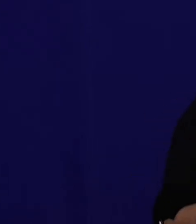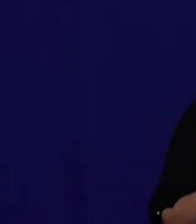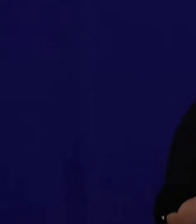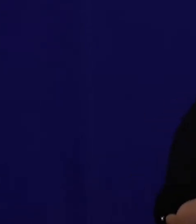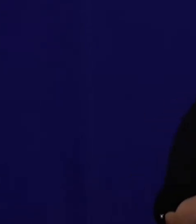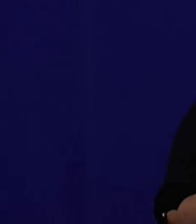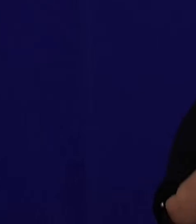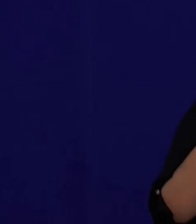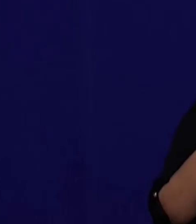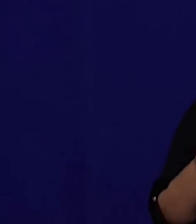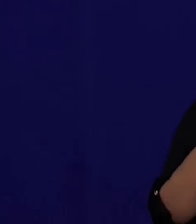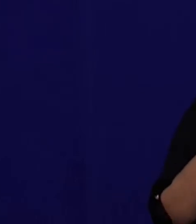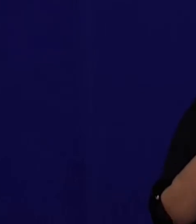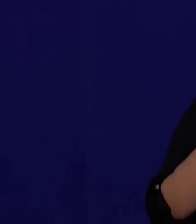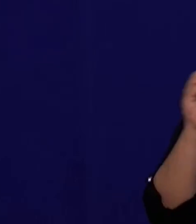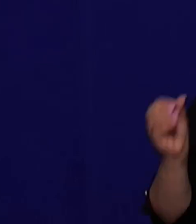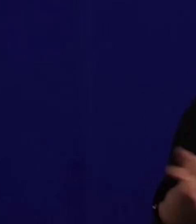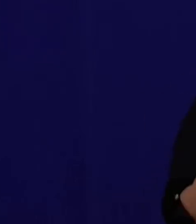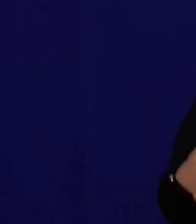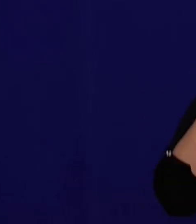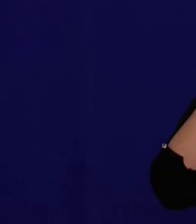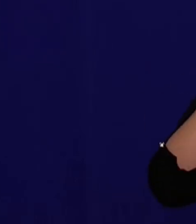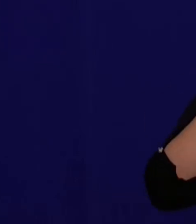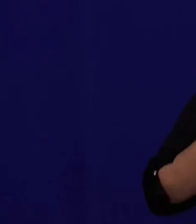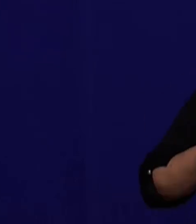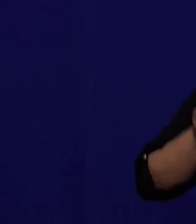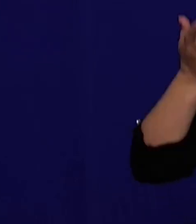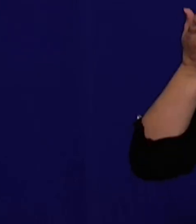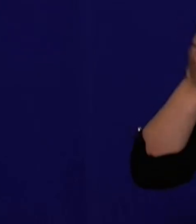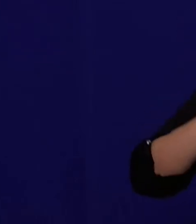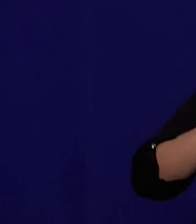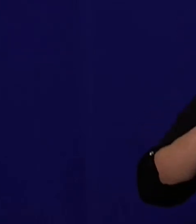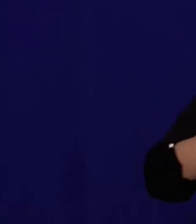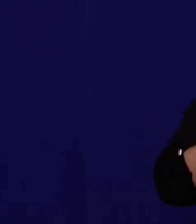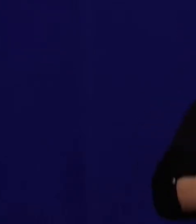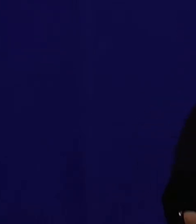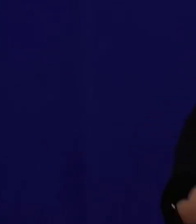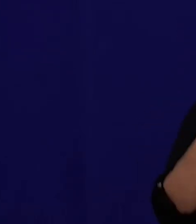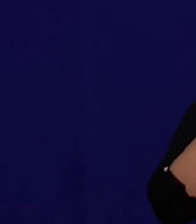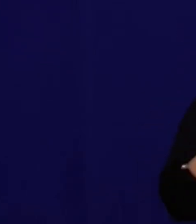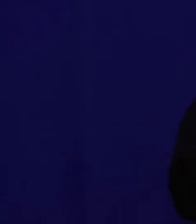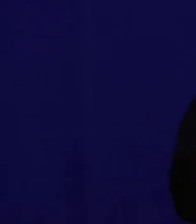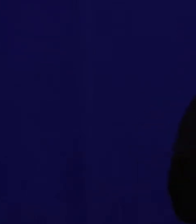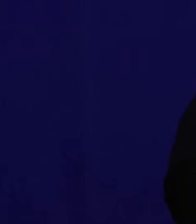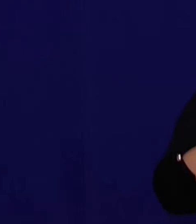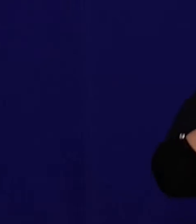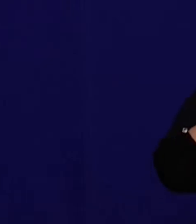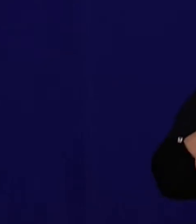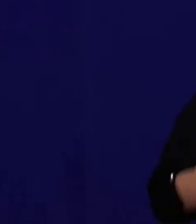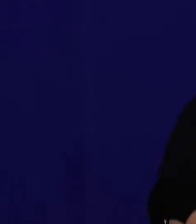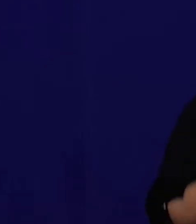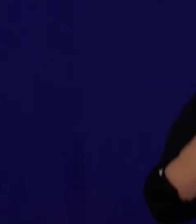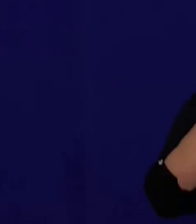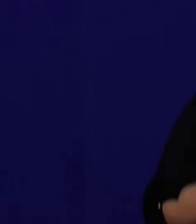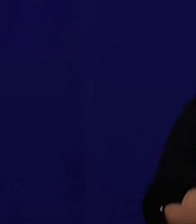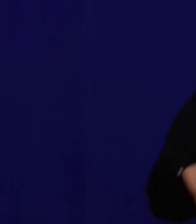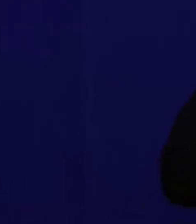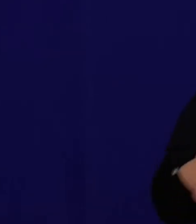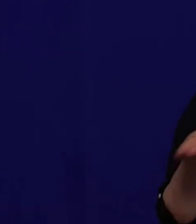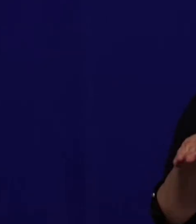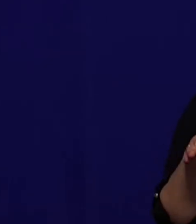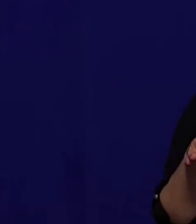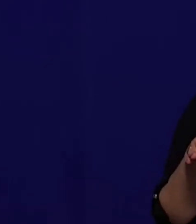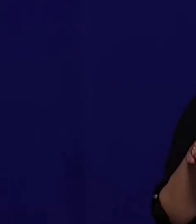of the age group over 80 are decreasing as well. And similarly as well, the deaths, whereby the average age